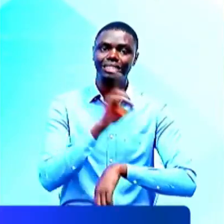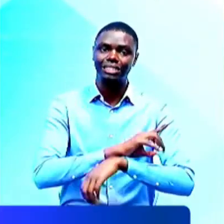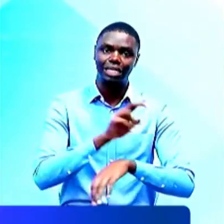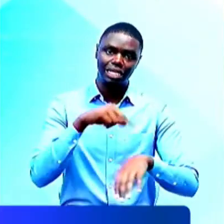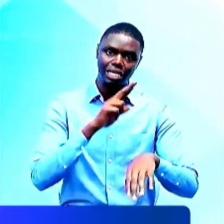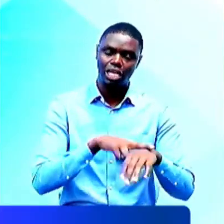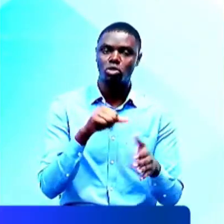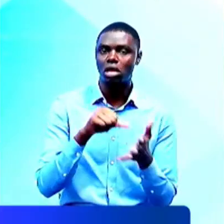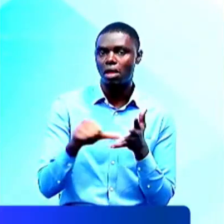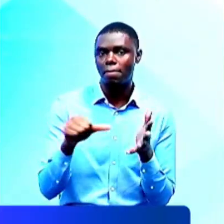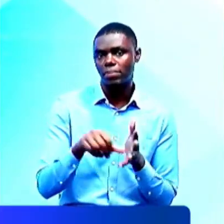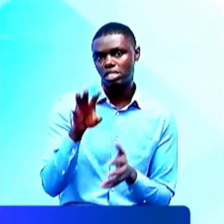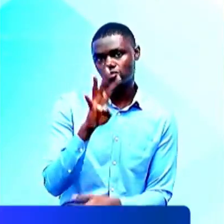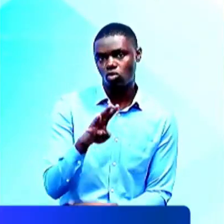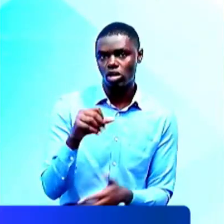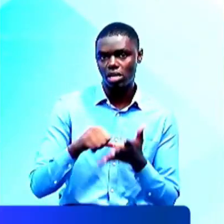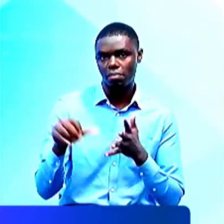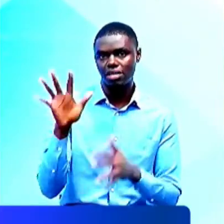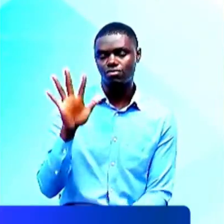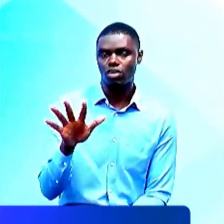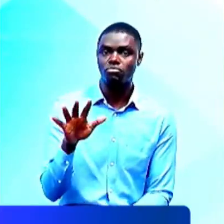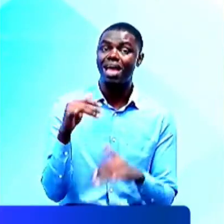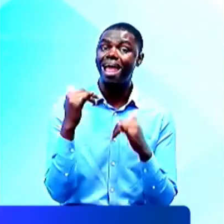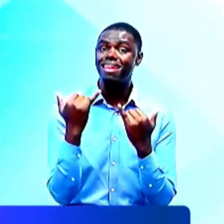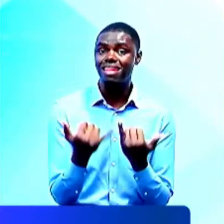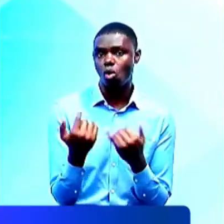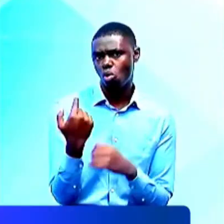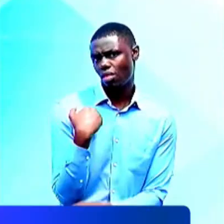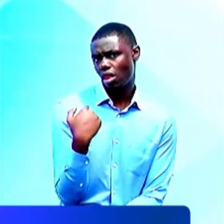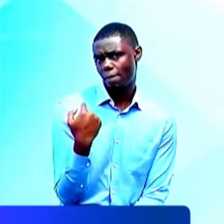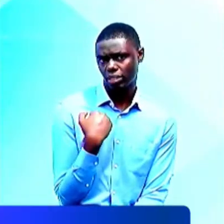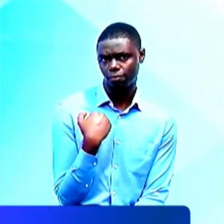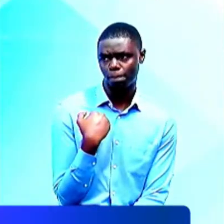on pages 4 and 5. Now, the numbers.